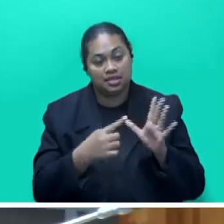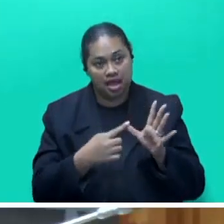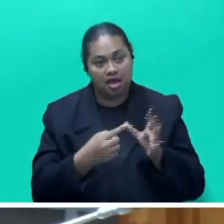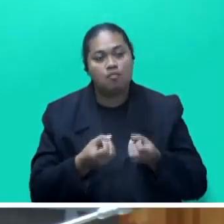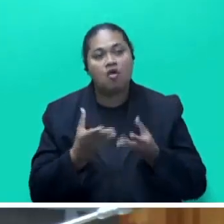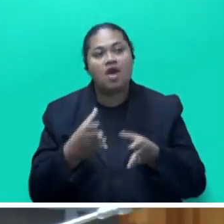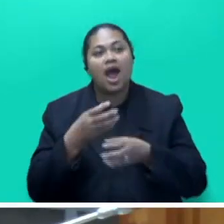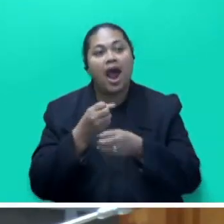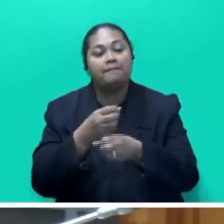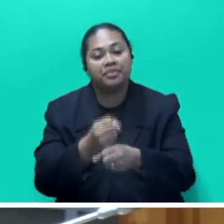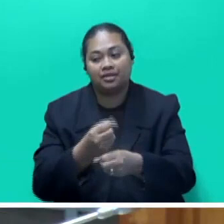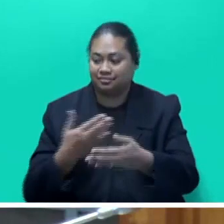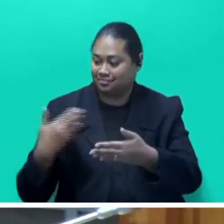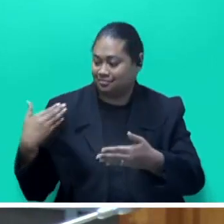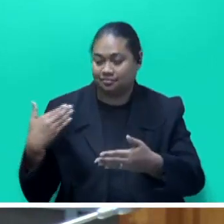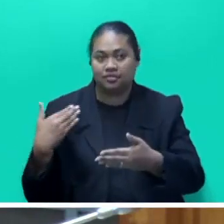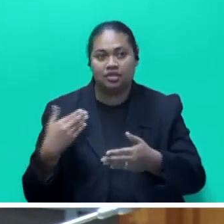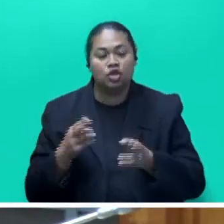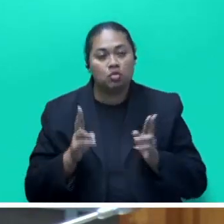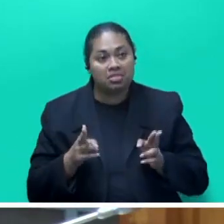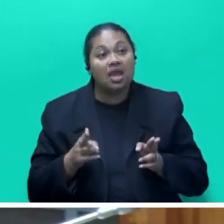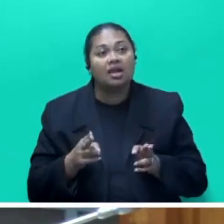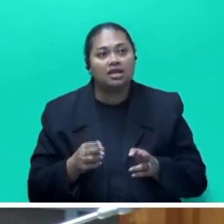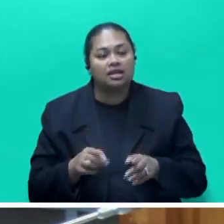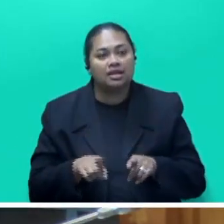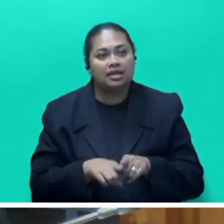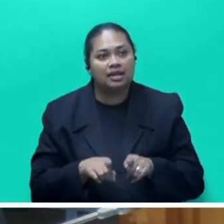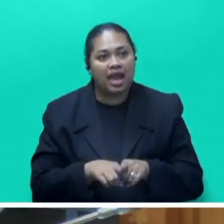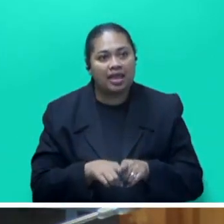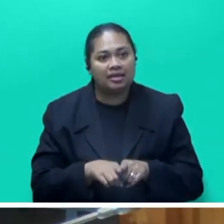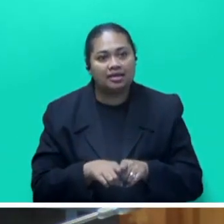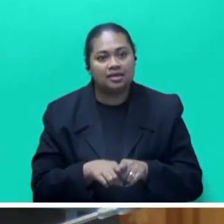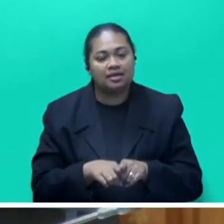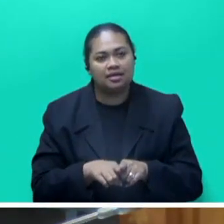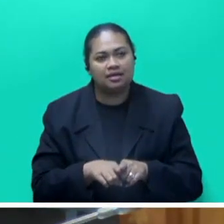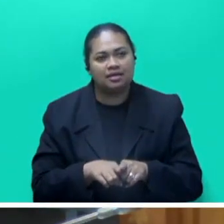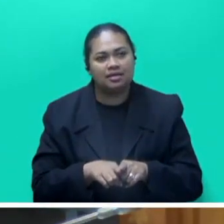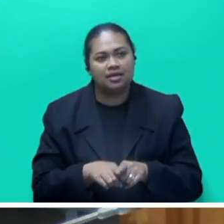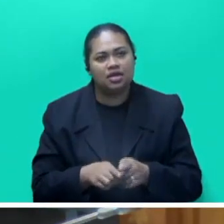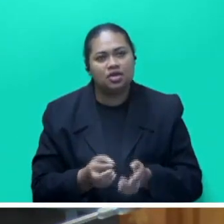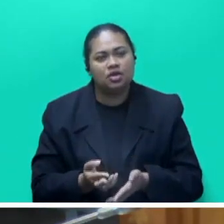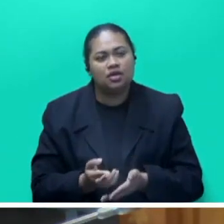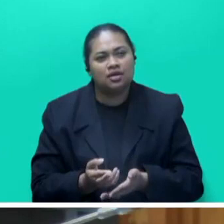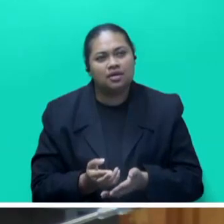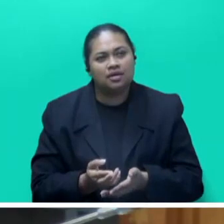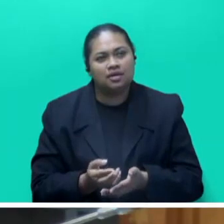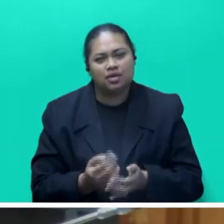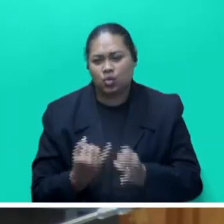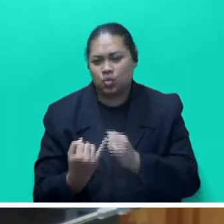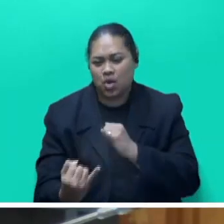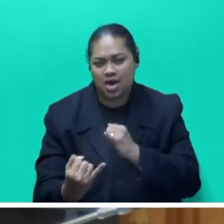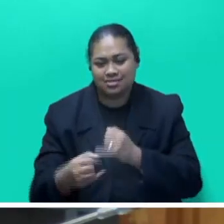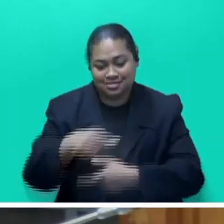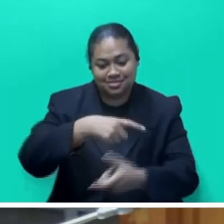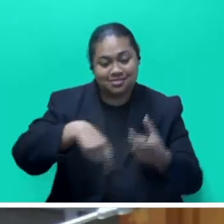the recent humanitarian and disaster relief assistance provided to New Zealand and Vanuatu after the recent severe tropical cyclone